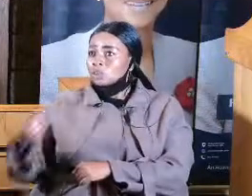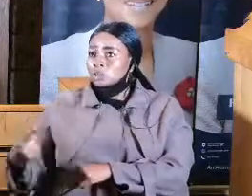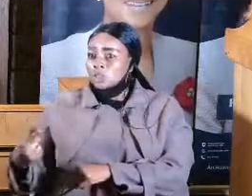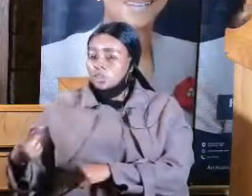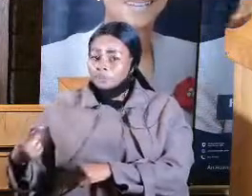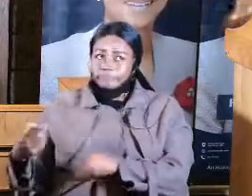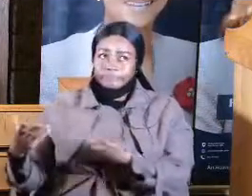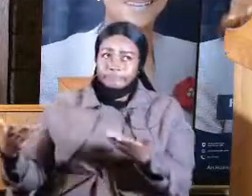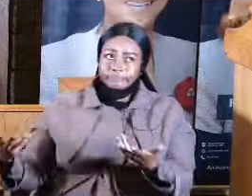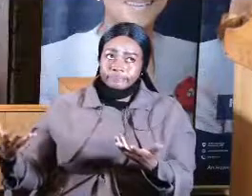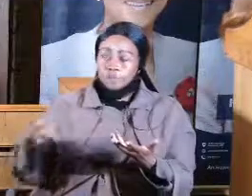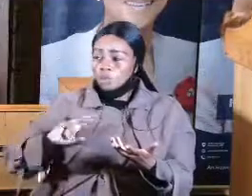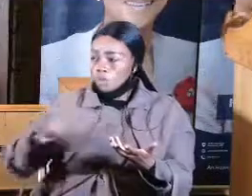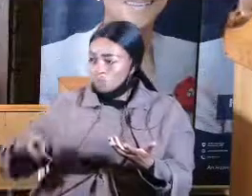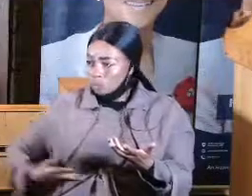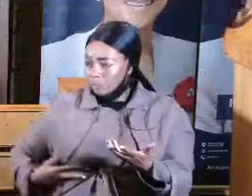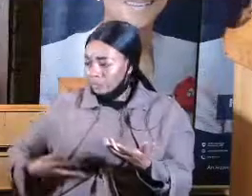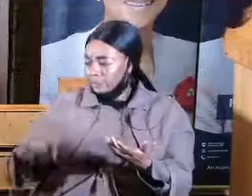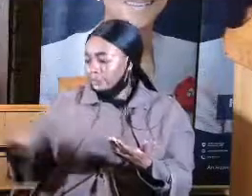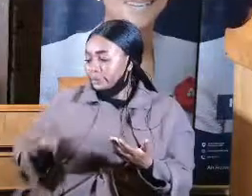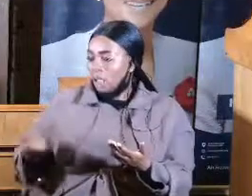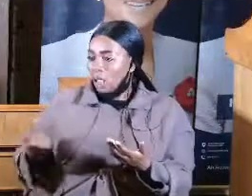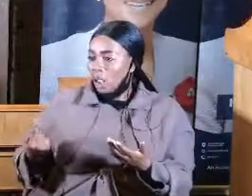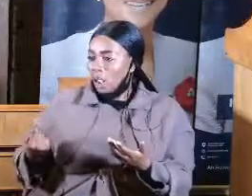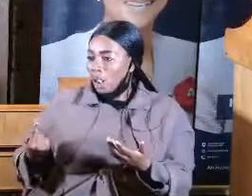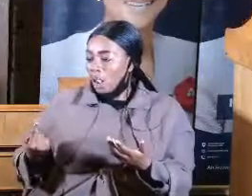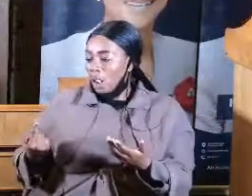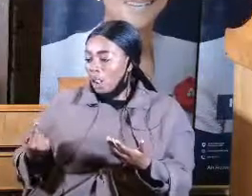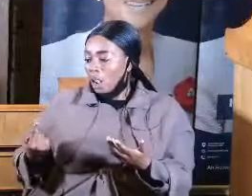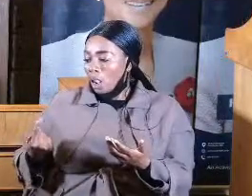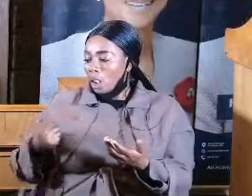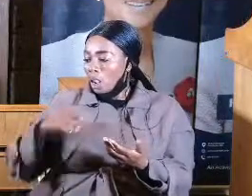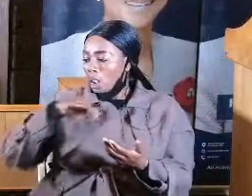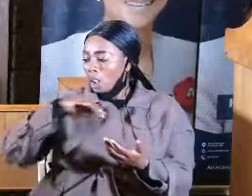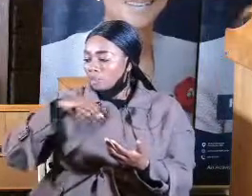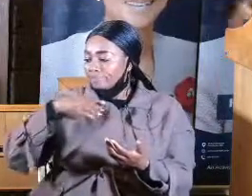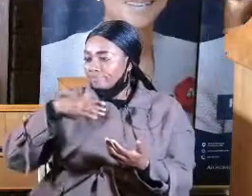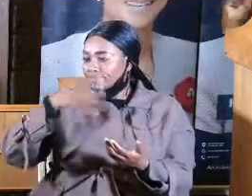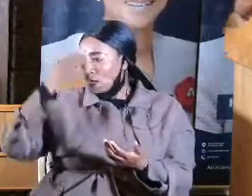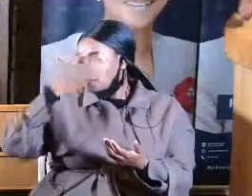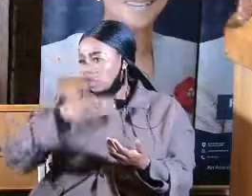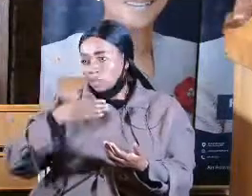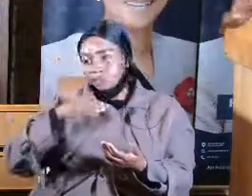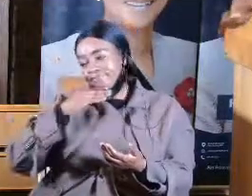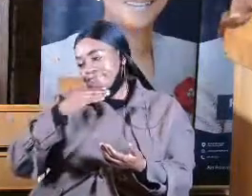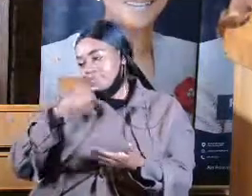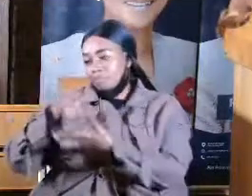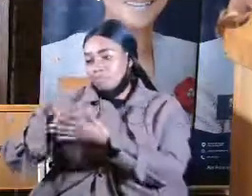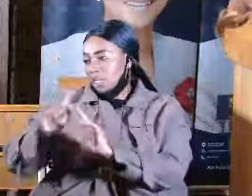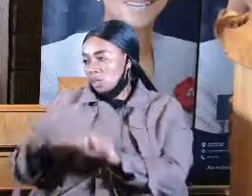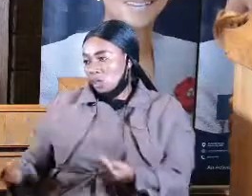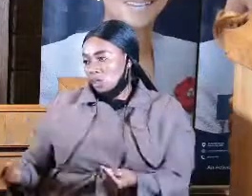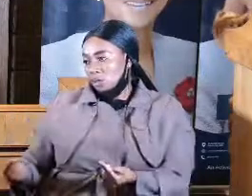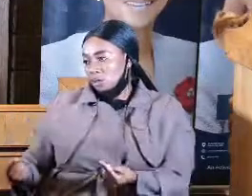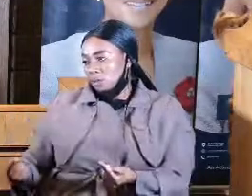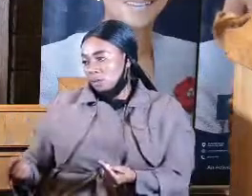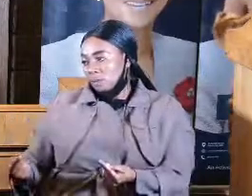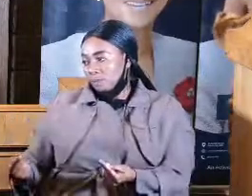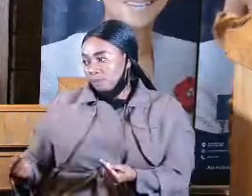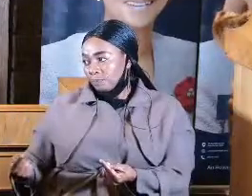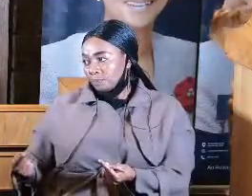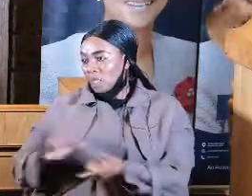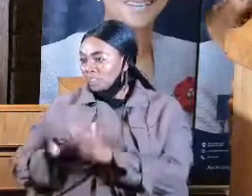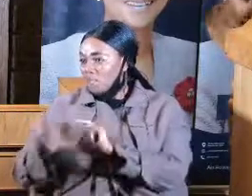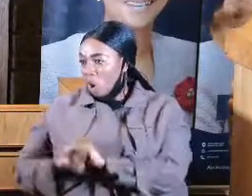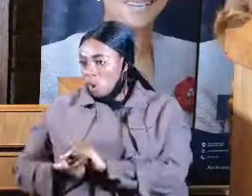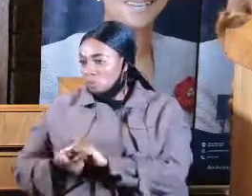them that, oh, you are a woman, single, African, you'll not be able to pay the loan